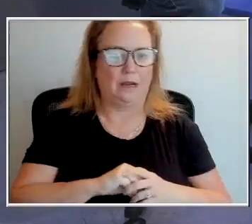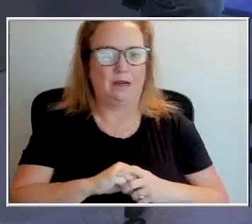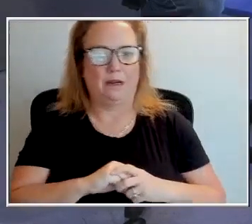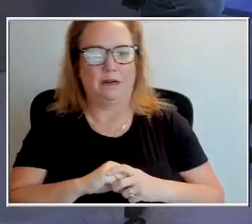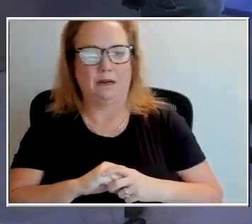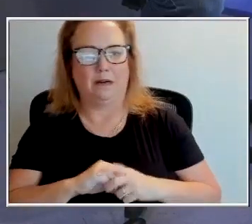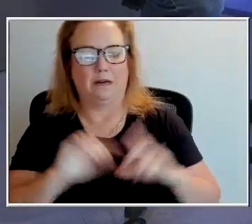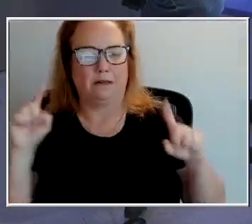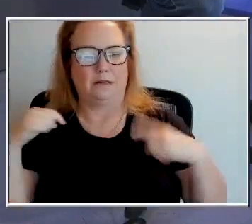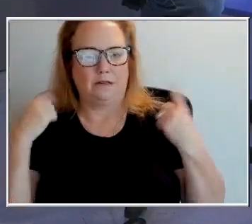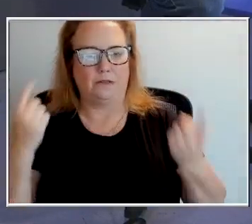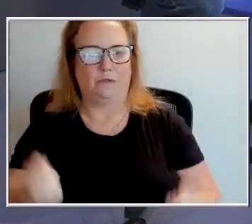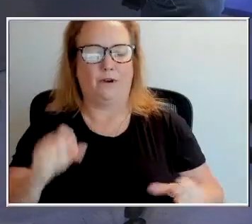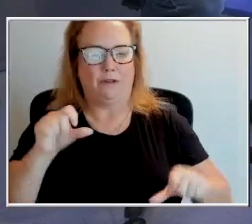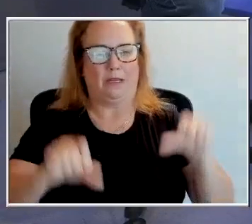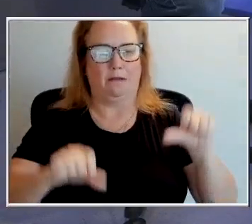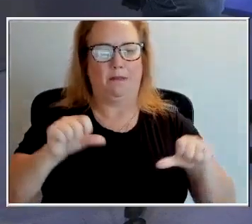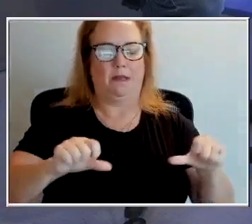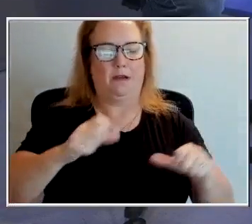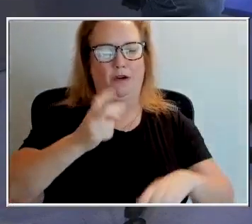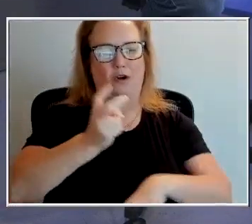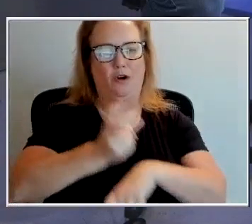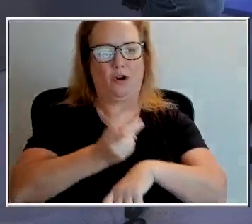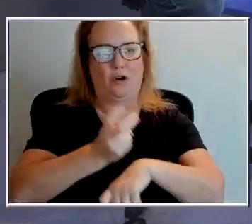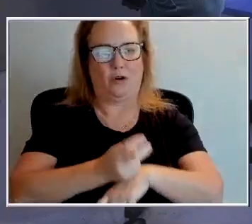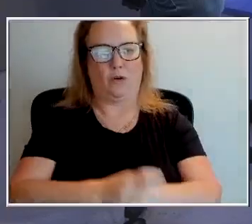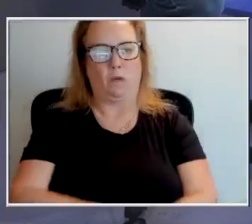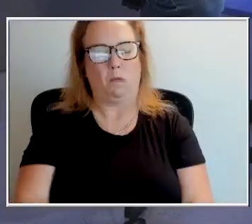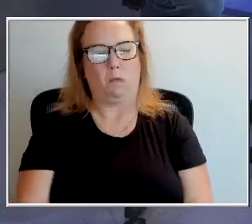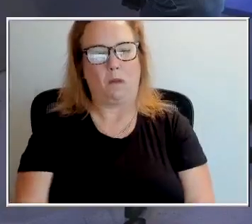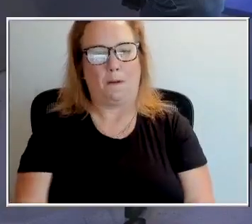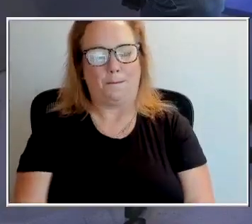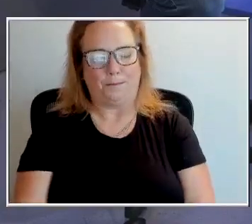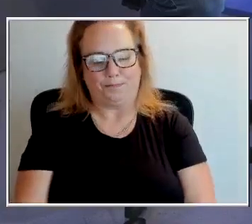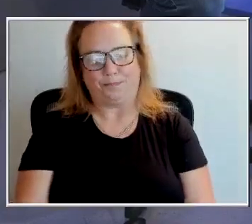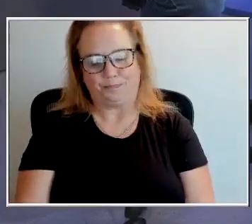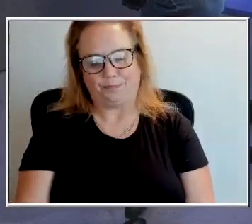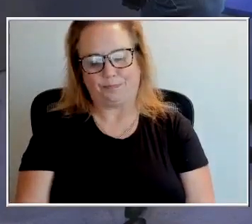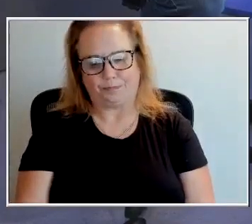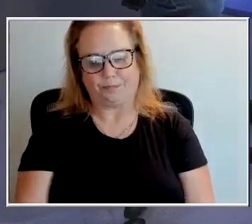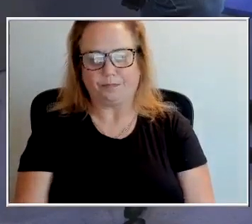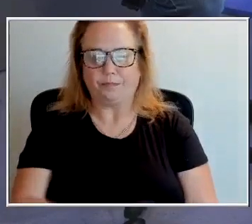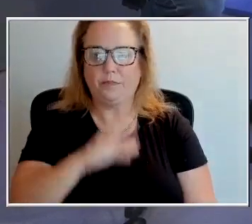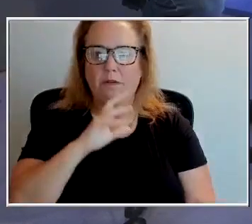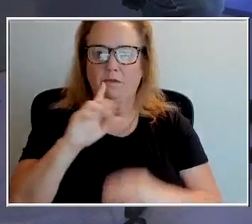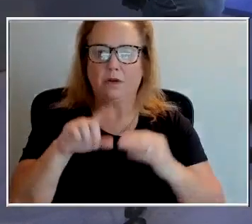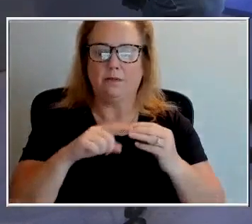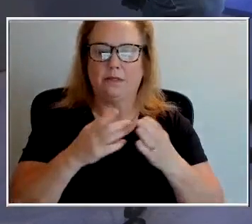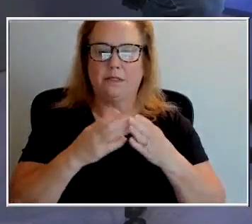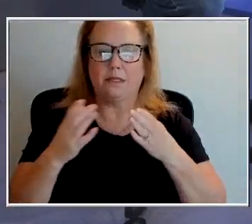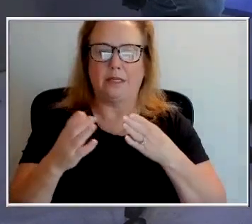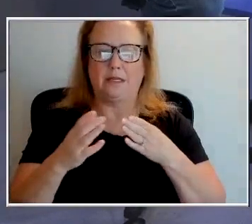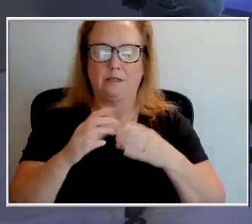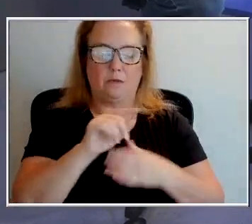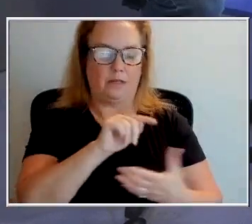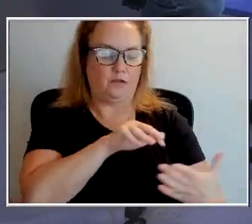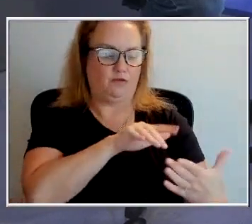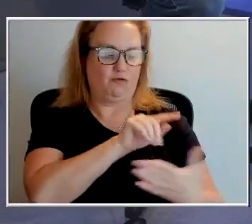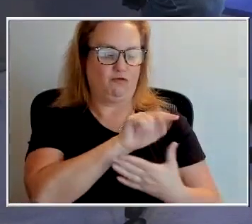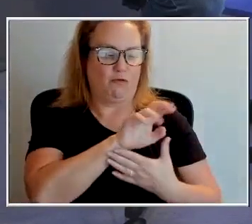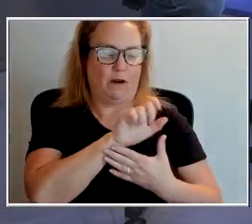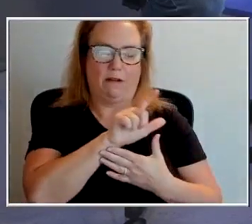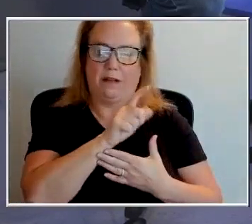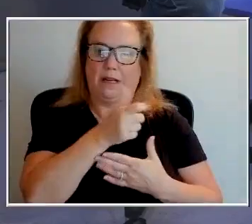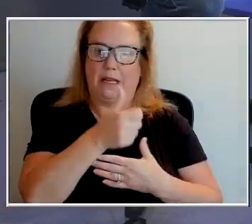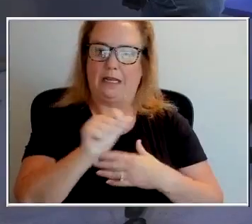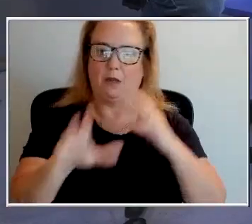that uncertainty can be a little bit hard. So, okay, so we've talked a lot about some of the things within the trial. Anything you want to tell us,